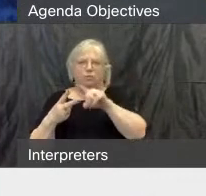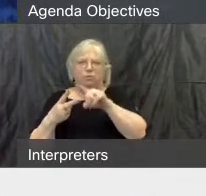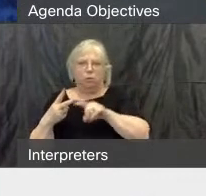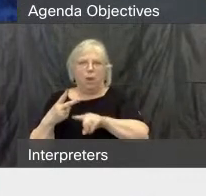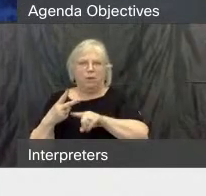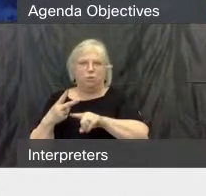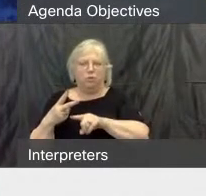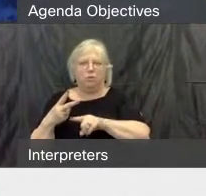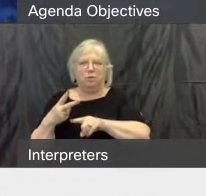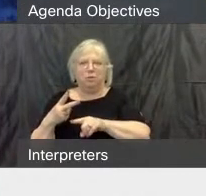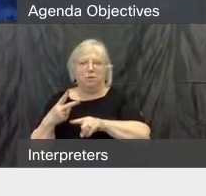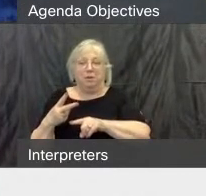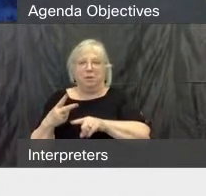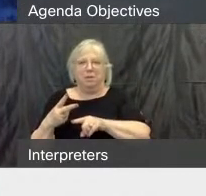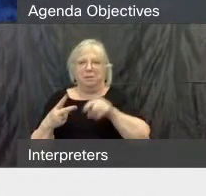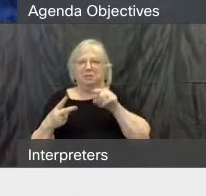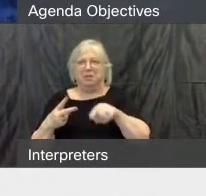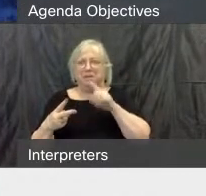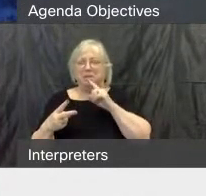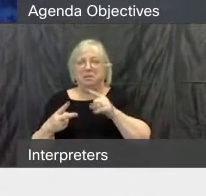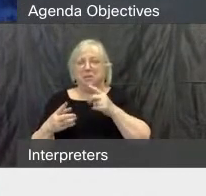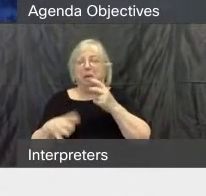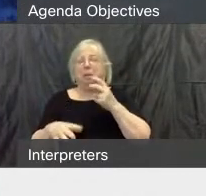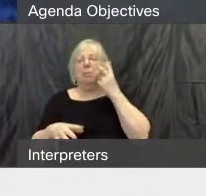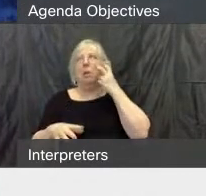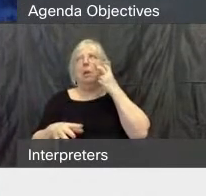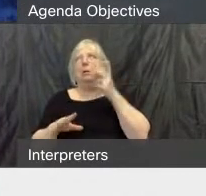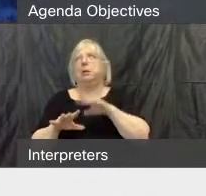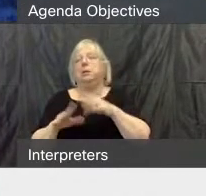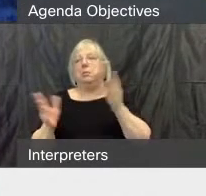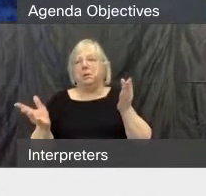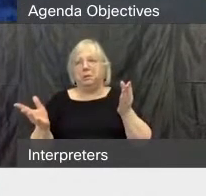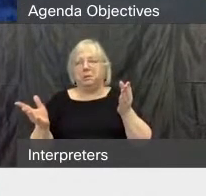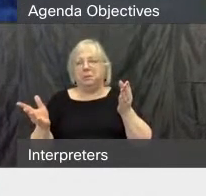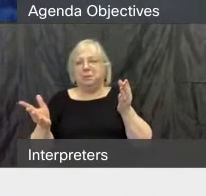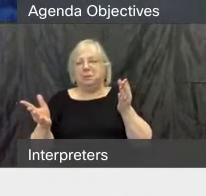Because, I mean, this is just blindly open,